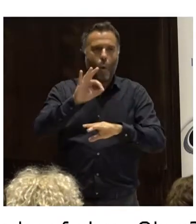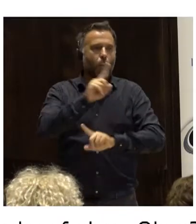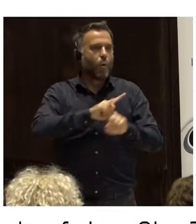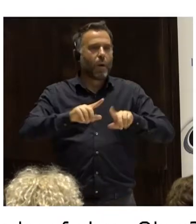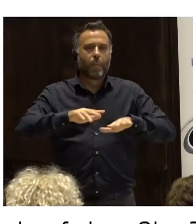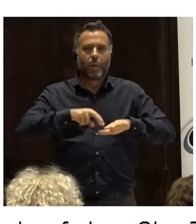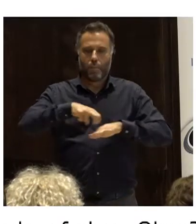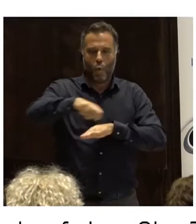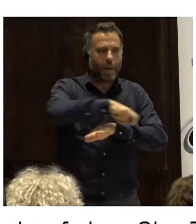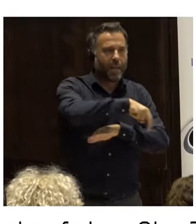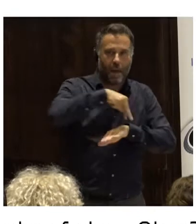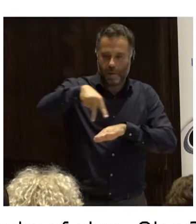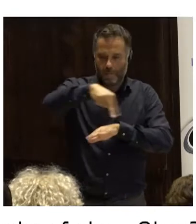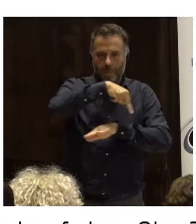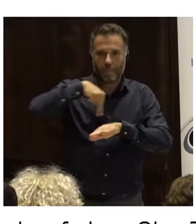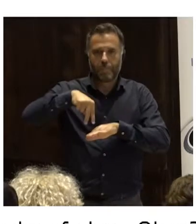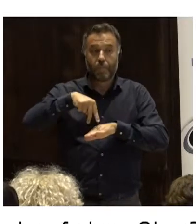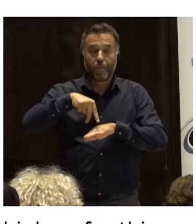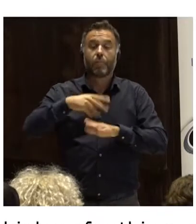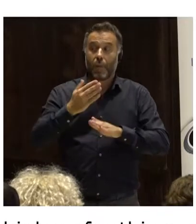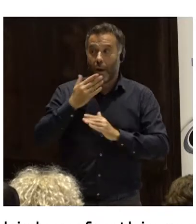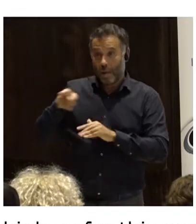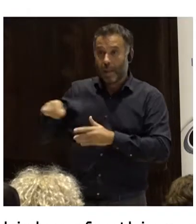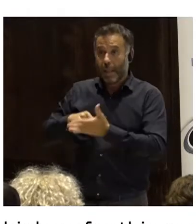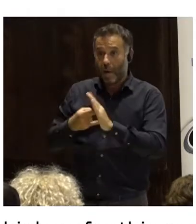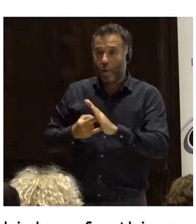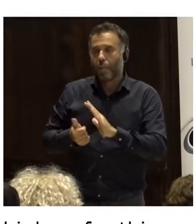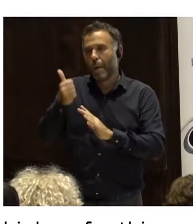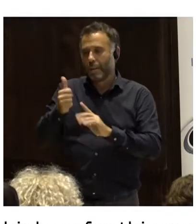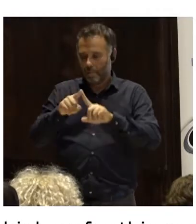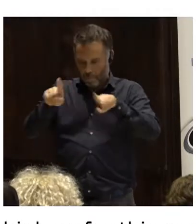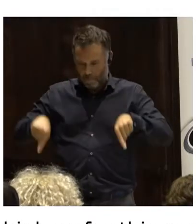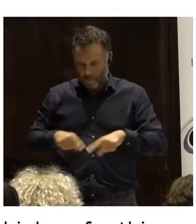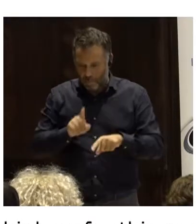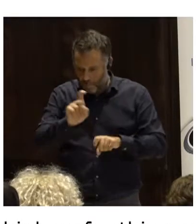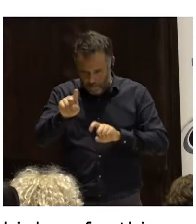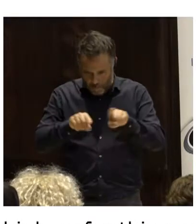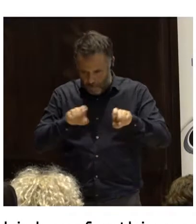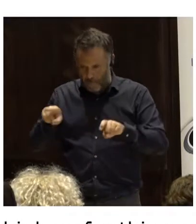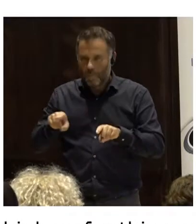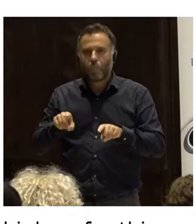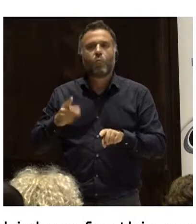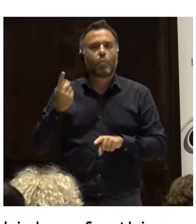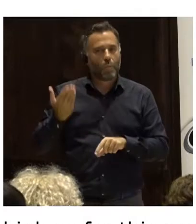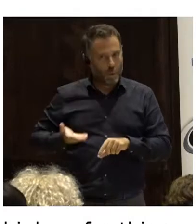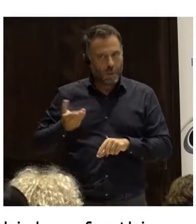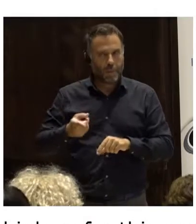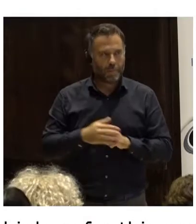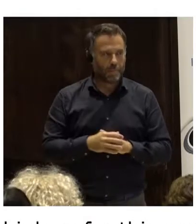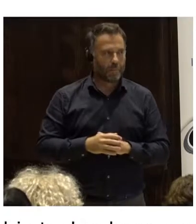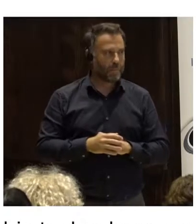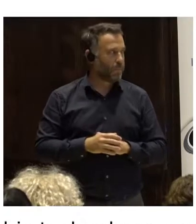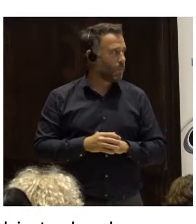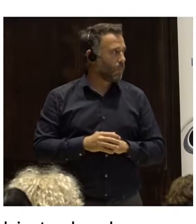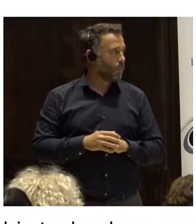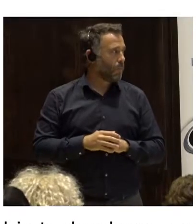technologies, especially the interfaces you provide them, are very important. they can't feel the interface. They can't feel that they have to do this